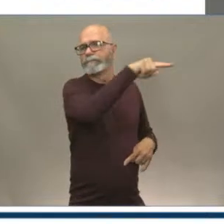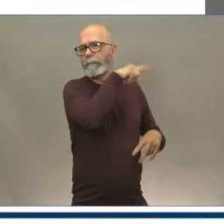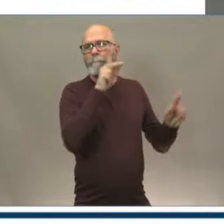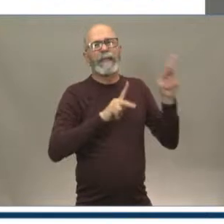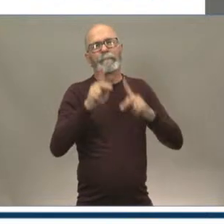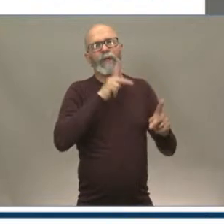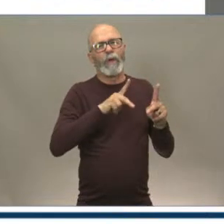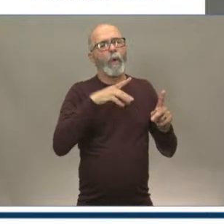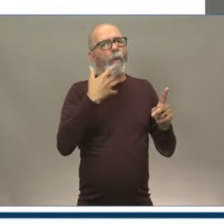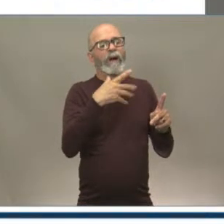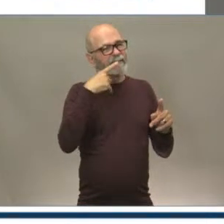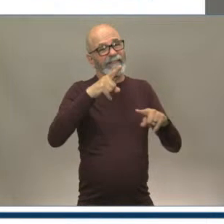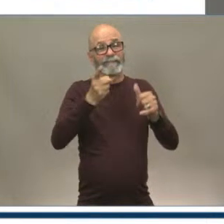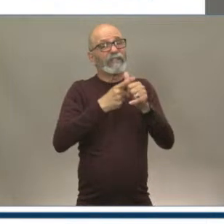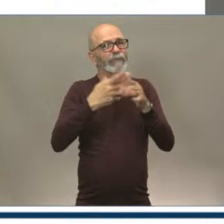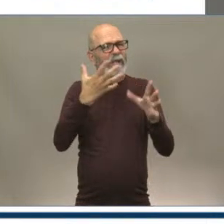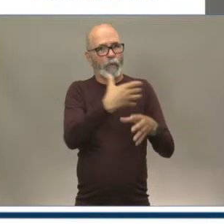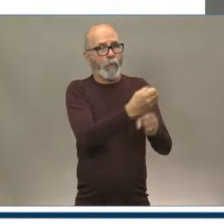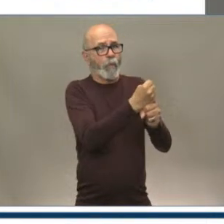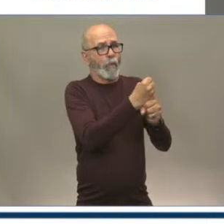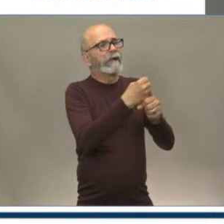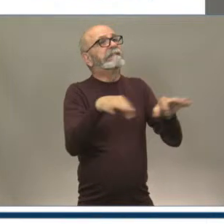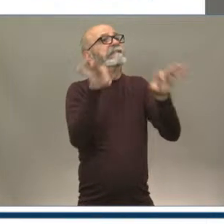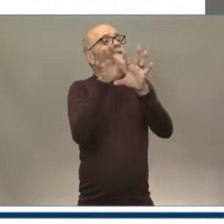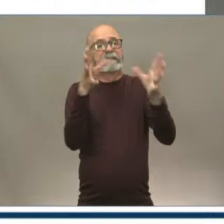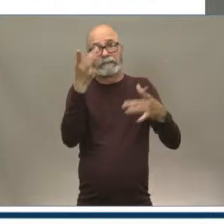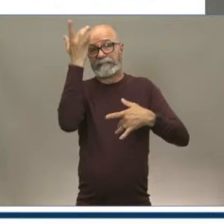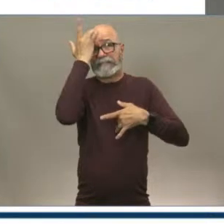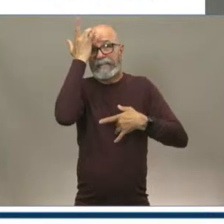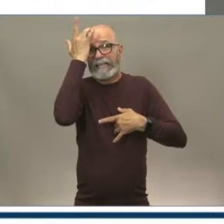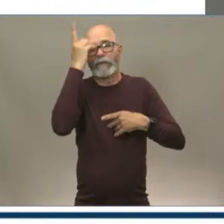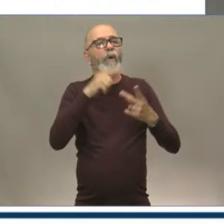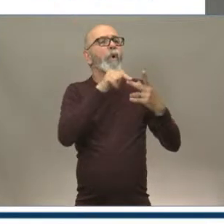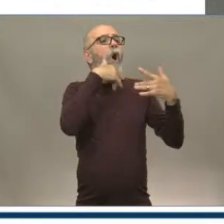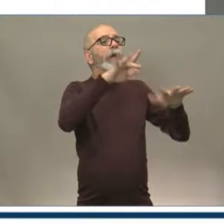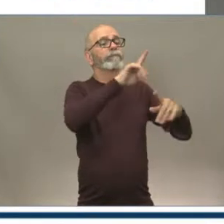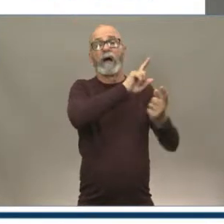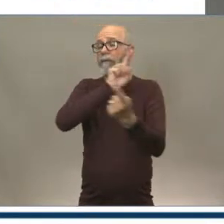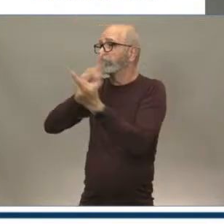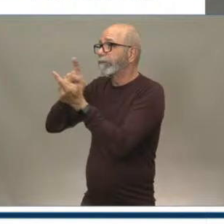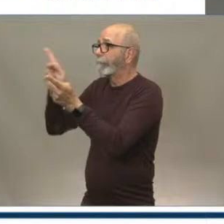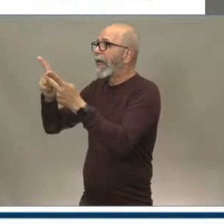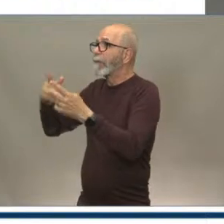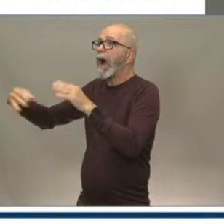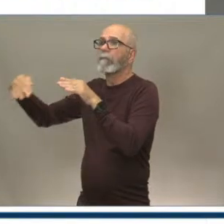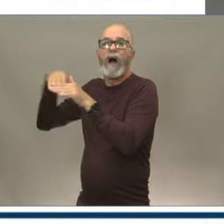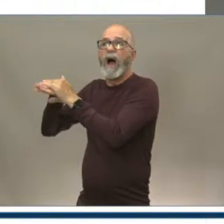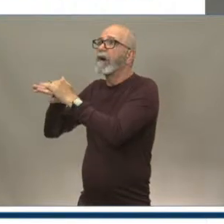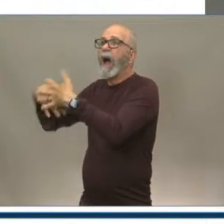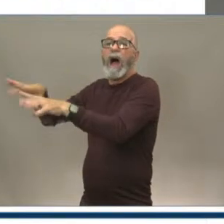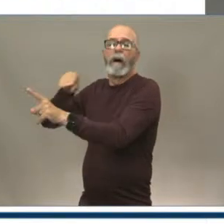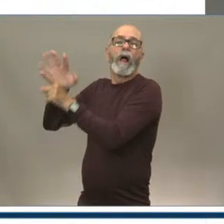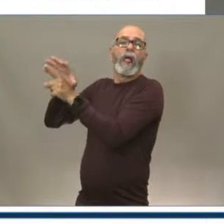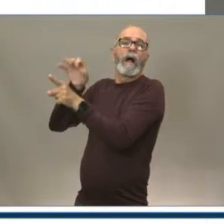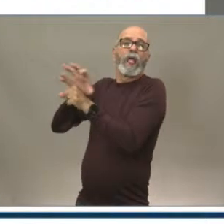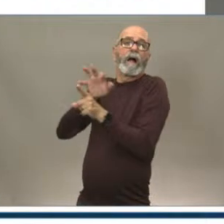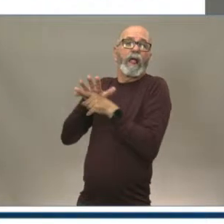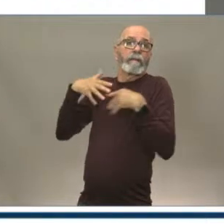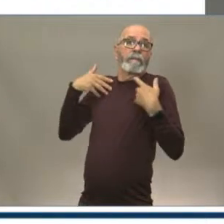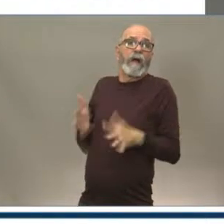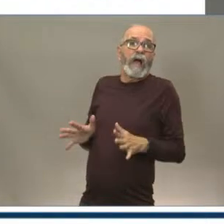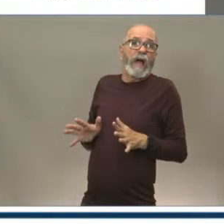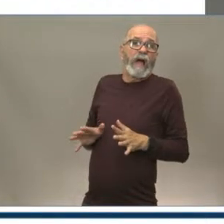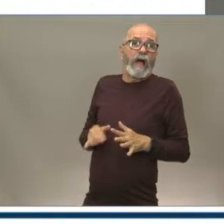reserved for the people who need to have the more accurate PCR testing, and people who don't need those